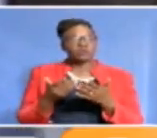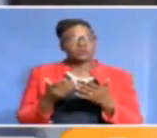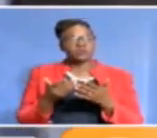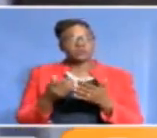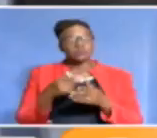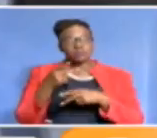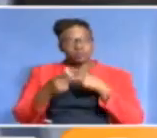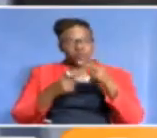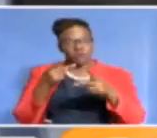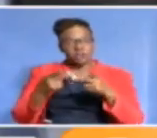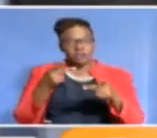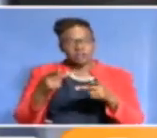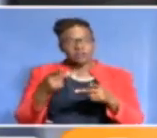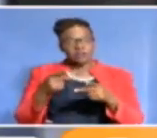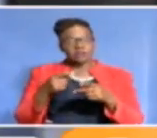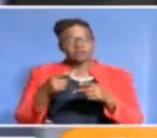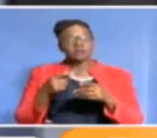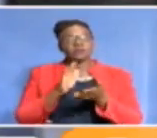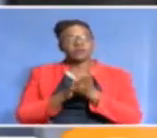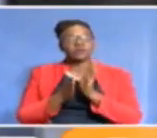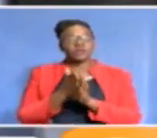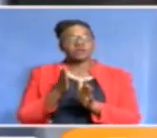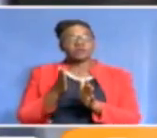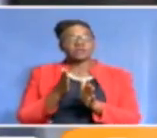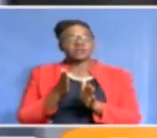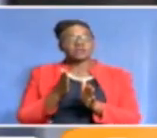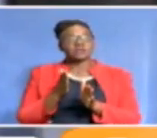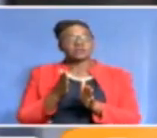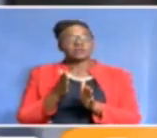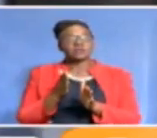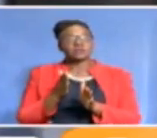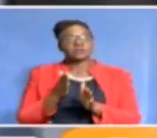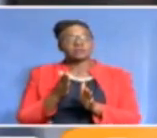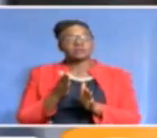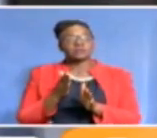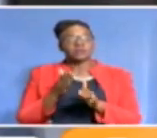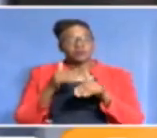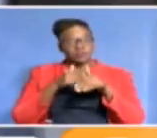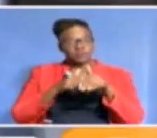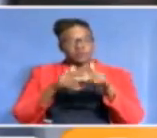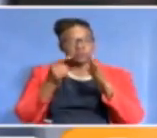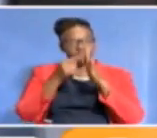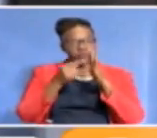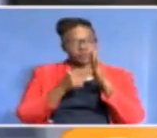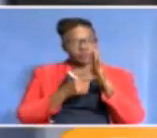processing going on without those due diligence being done.